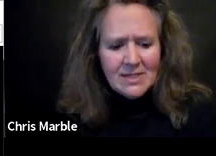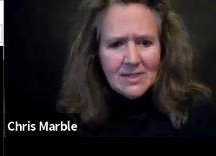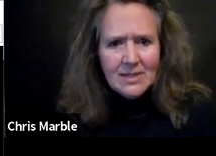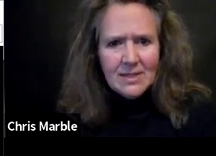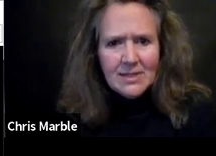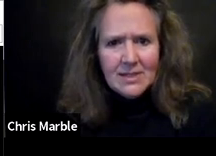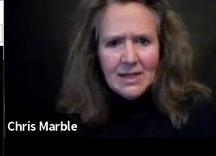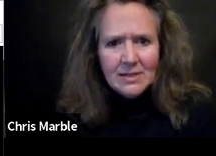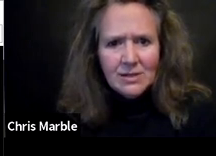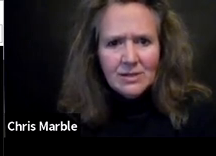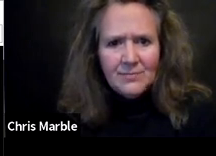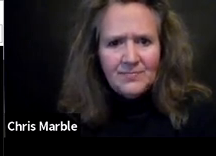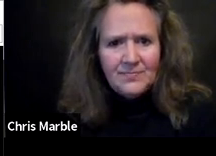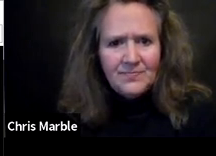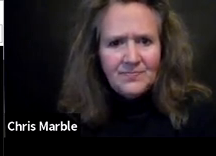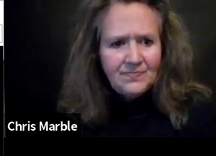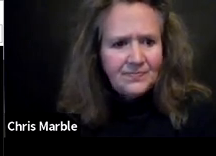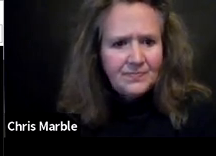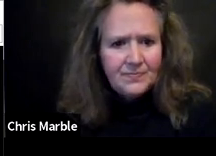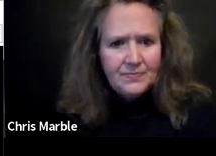any that I missed that I didn't get answered?